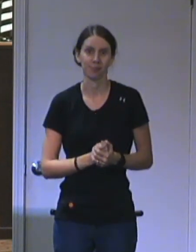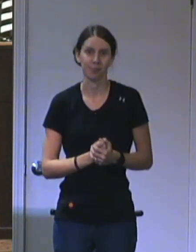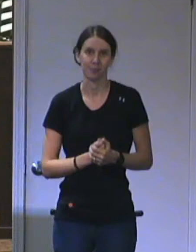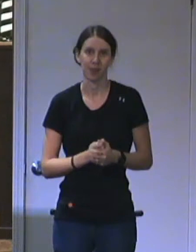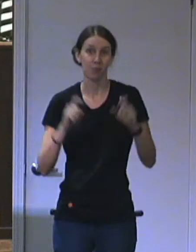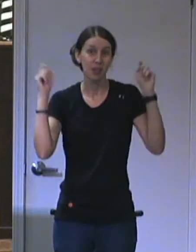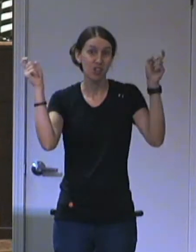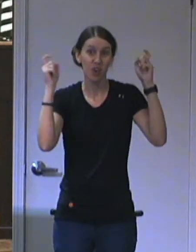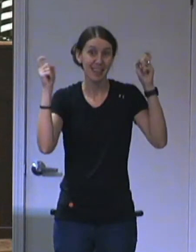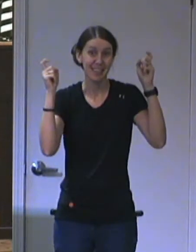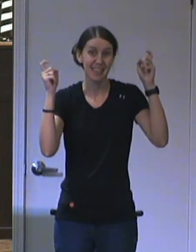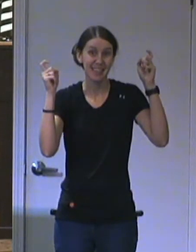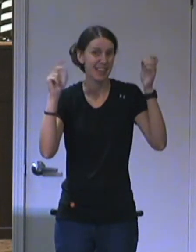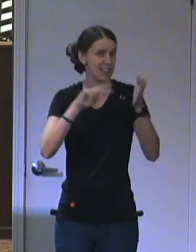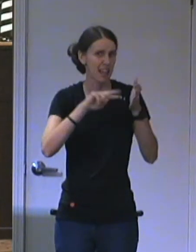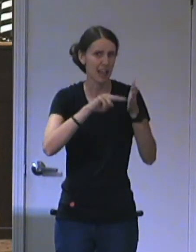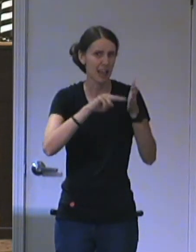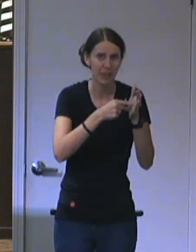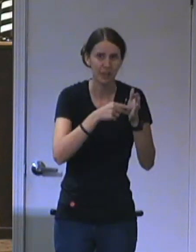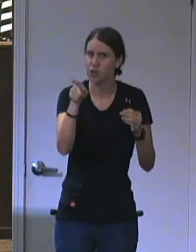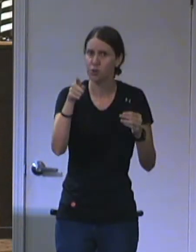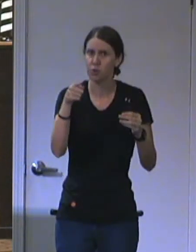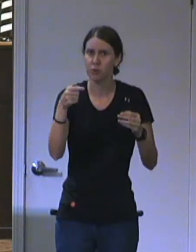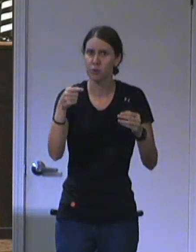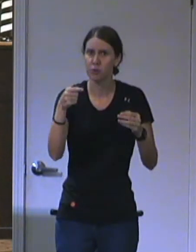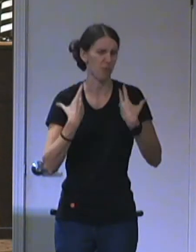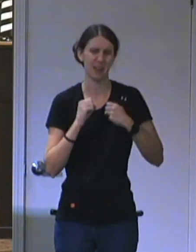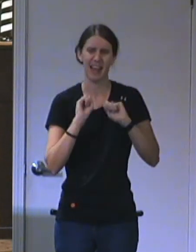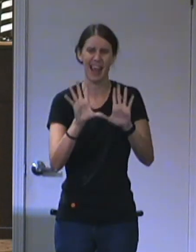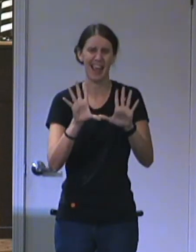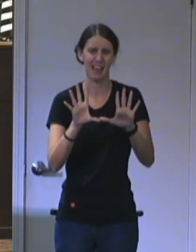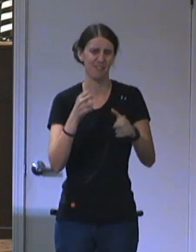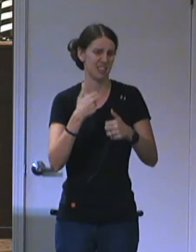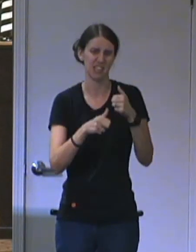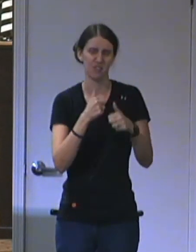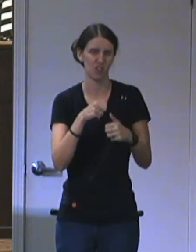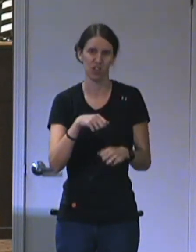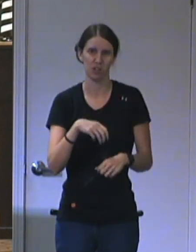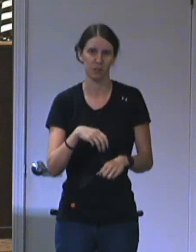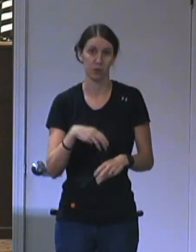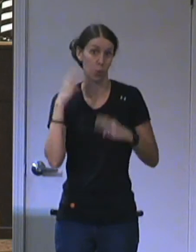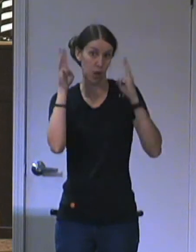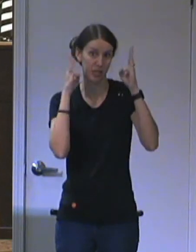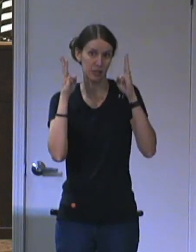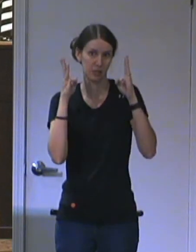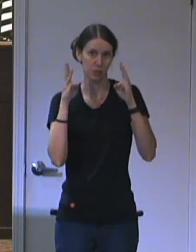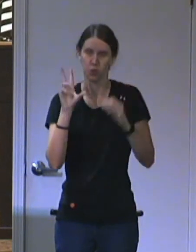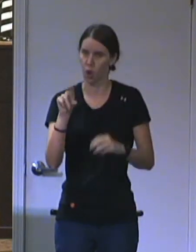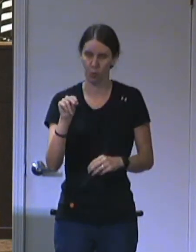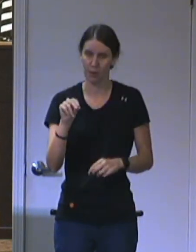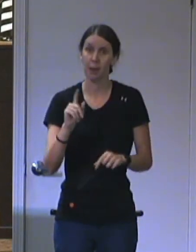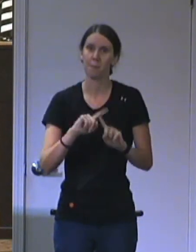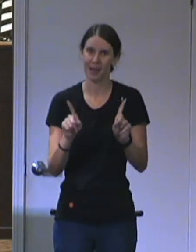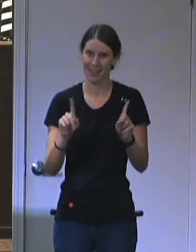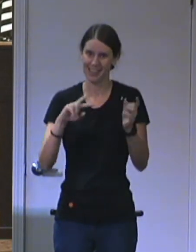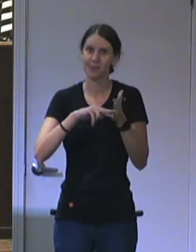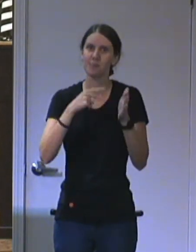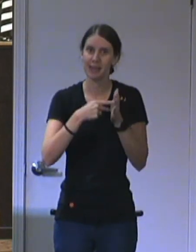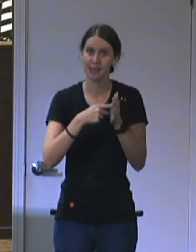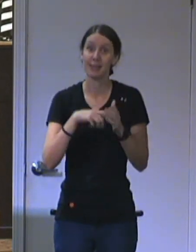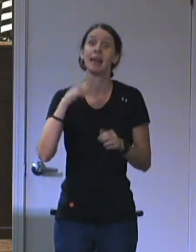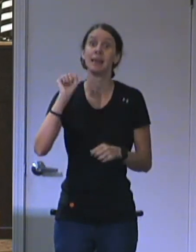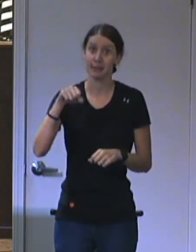Rejoicing doesn't necessarily mean you have no problems, difficulties, or worries in life. Okay, it means in spite of those, you